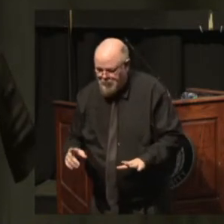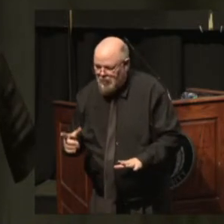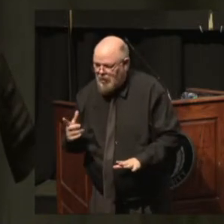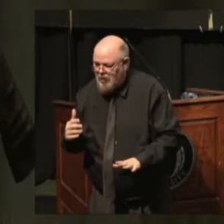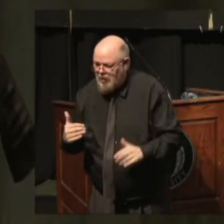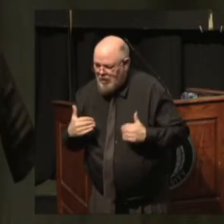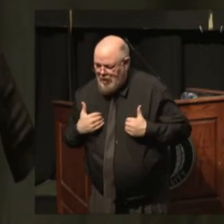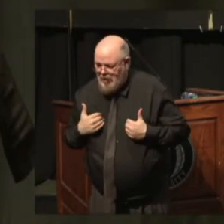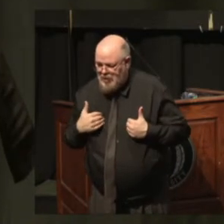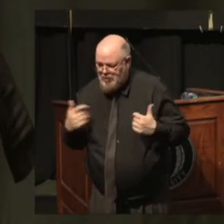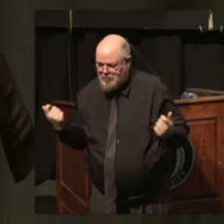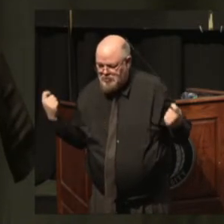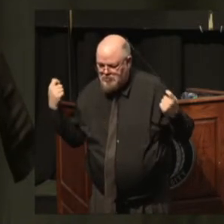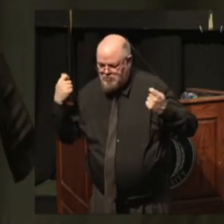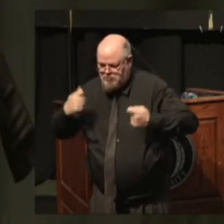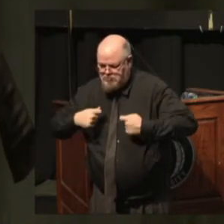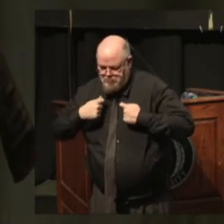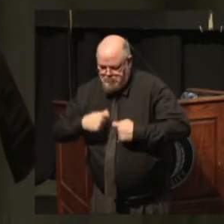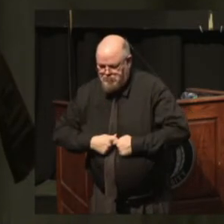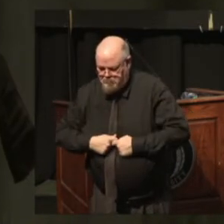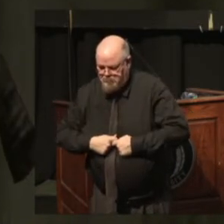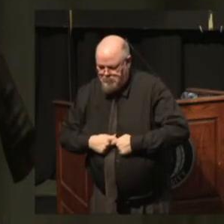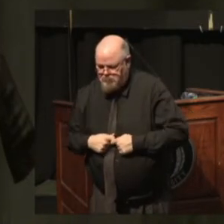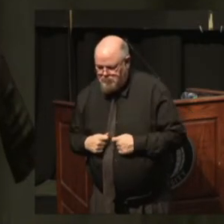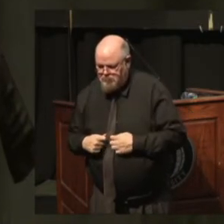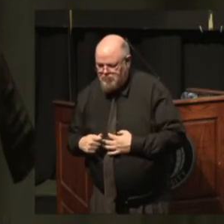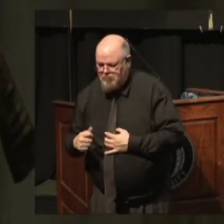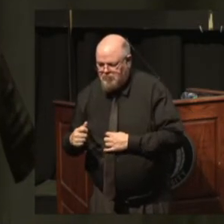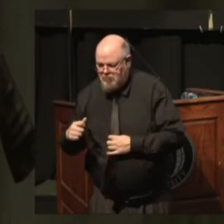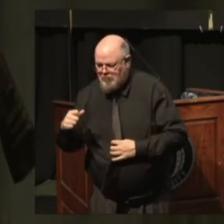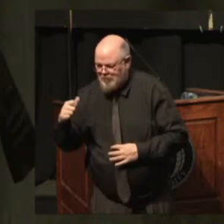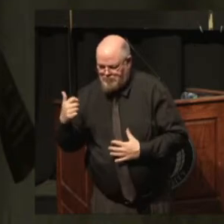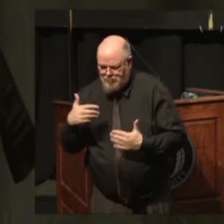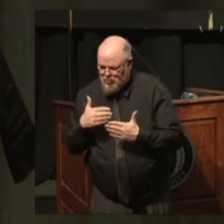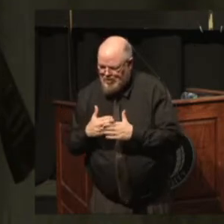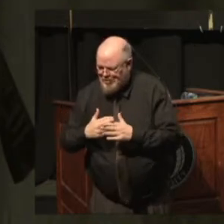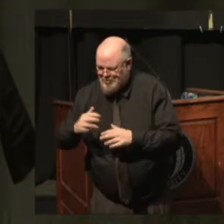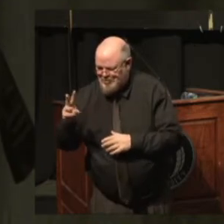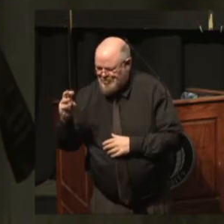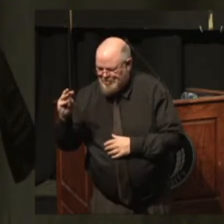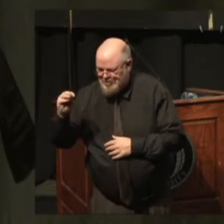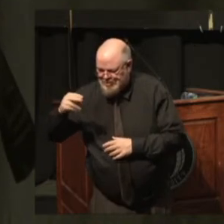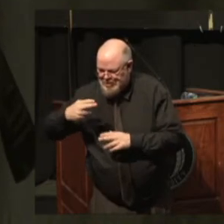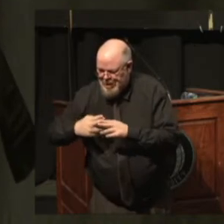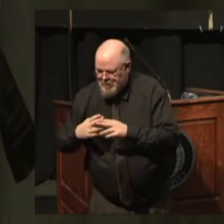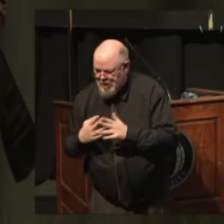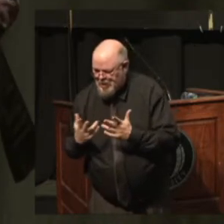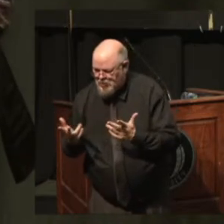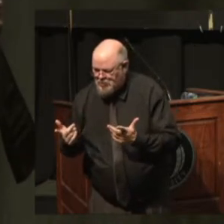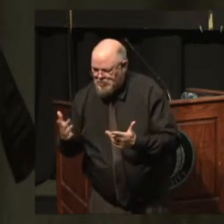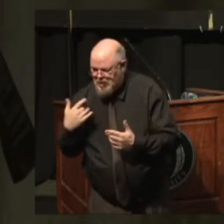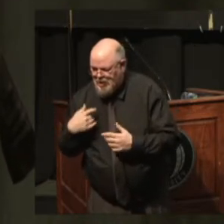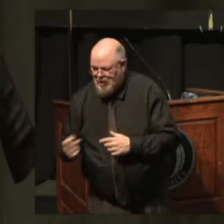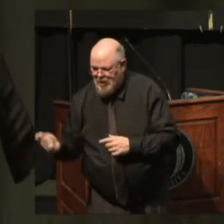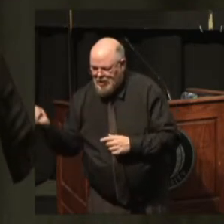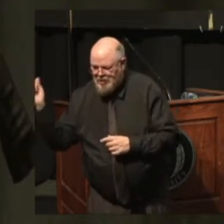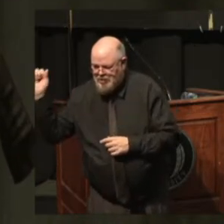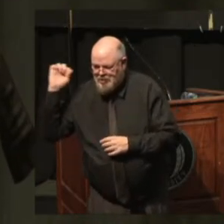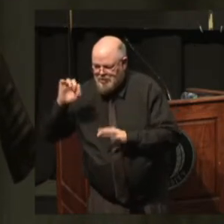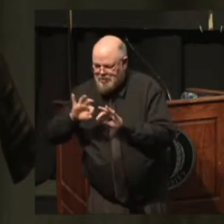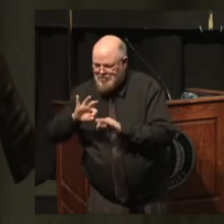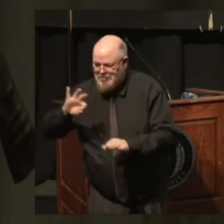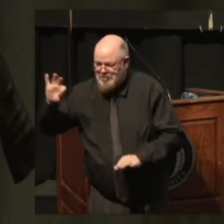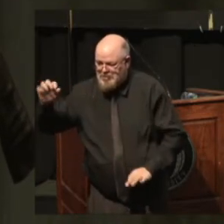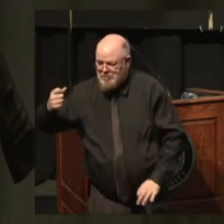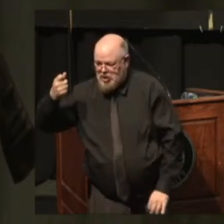on that was 50 or 60 pounds that made him bigger. And he had this spear behind him, and he had this huge 15